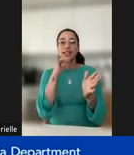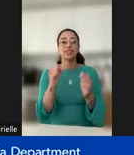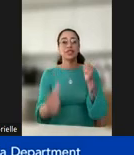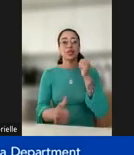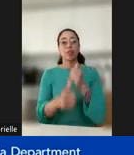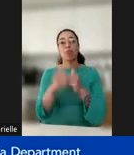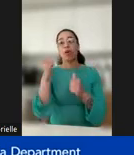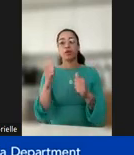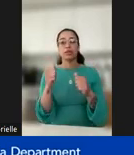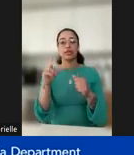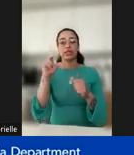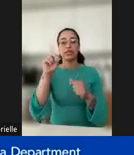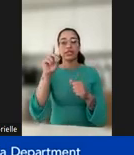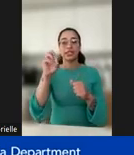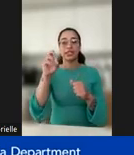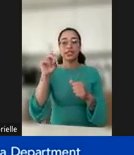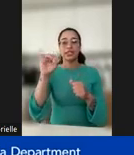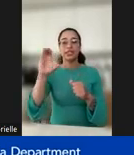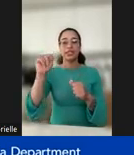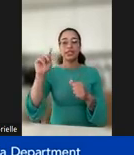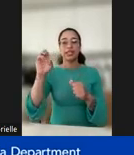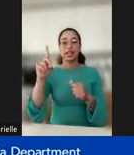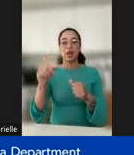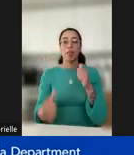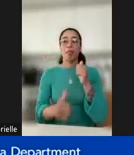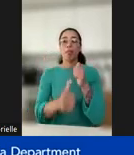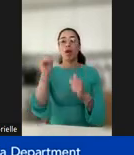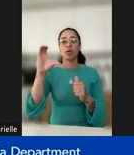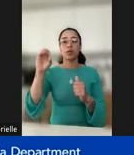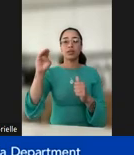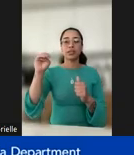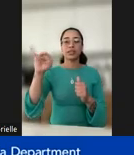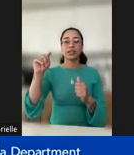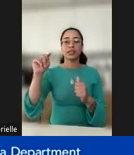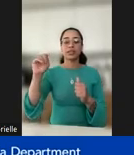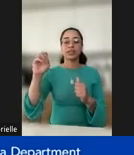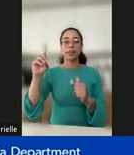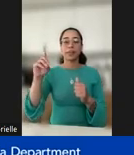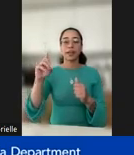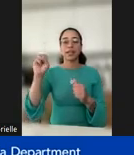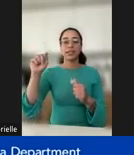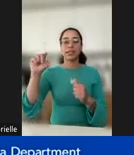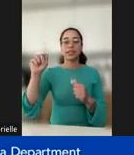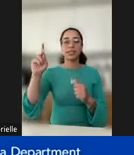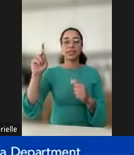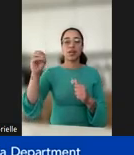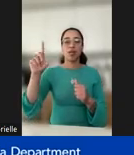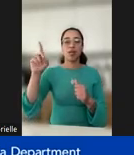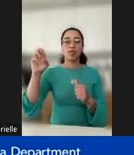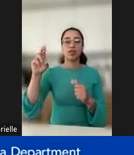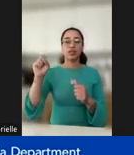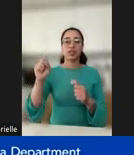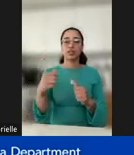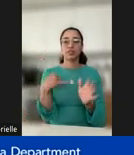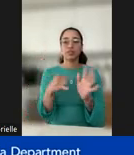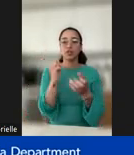dedicated, most committed stakeholders. I'm just so happy to see all of your names and the